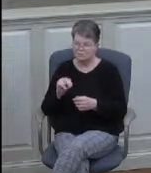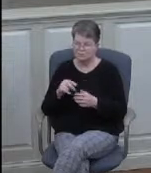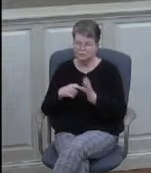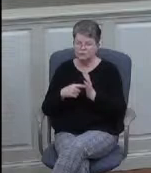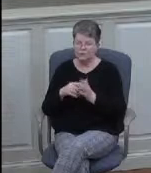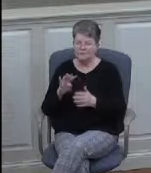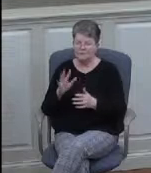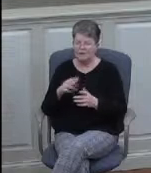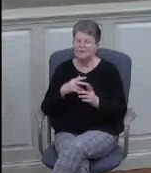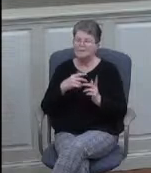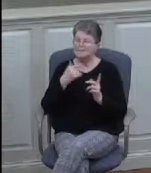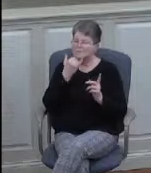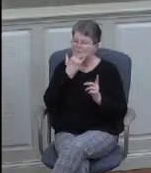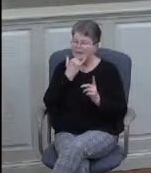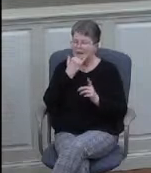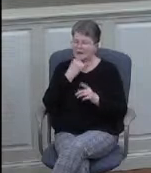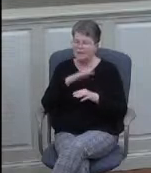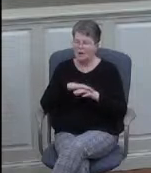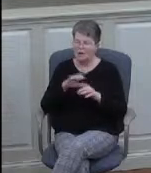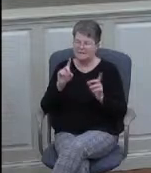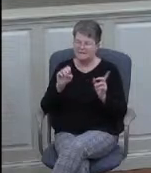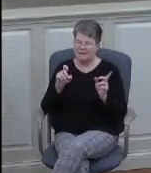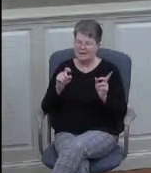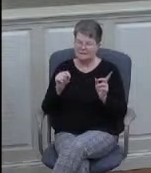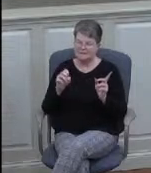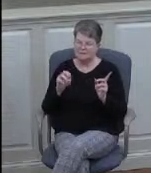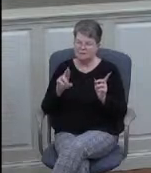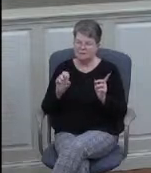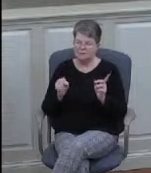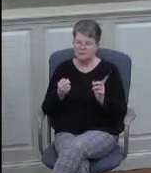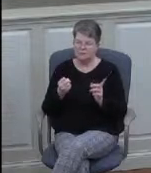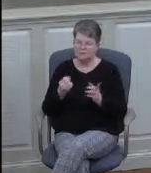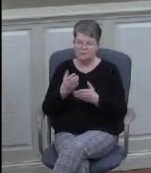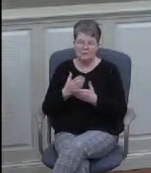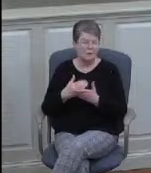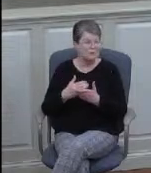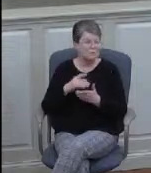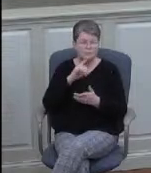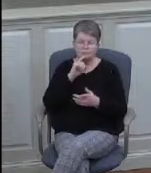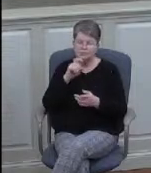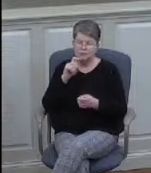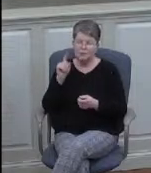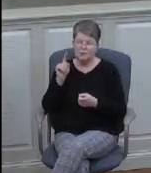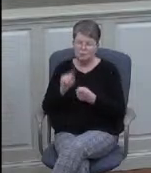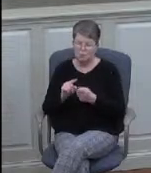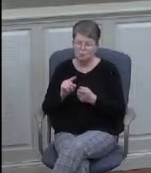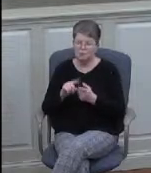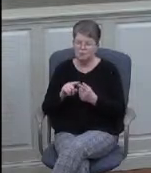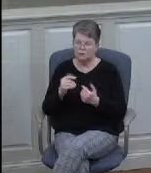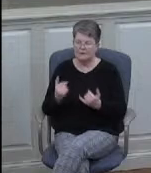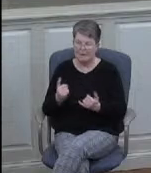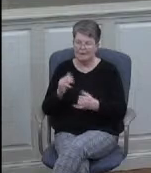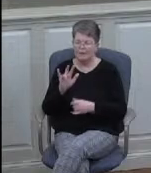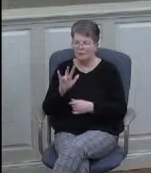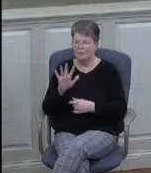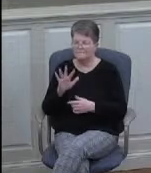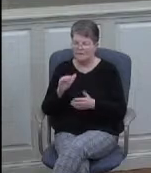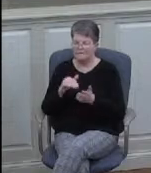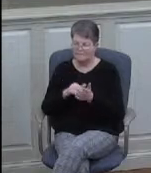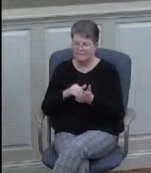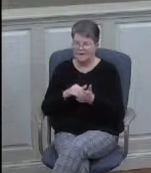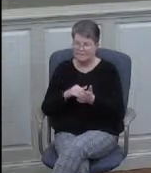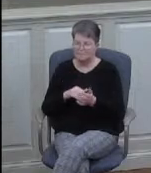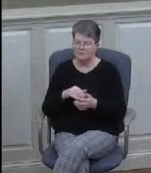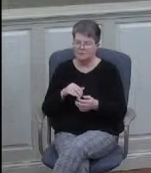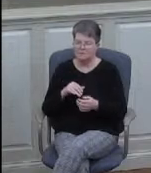an error on my part. Oh, okay. So it can be reduced to the 42,000. Well, it should be reduced to the 30. Now 35. Yeah, 35,000. Exactly. Okay. So